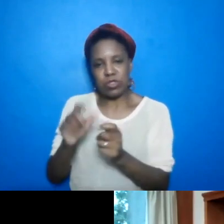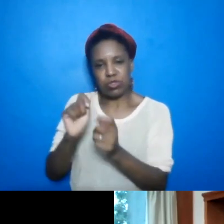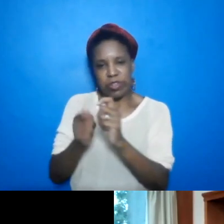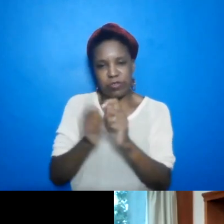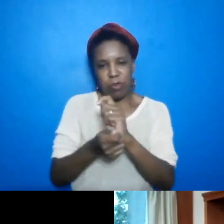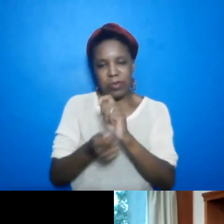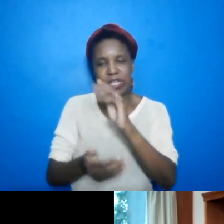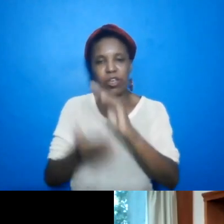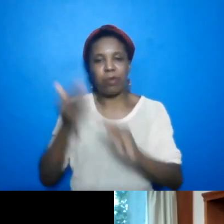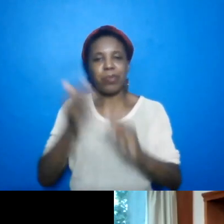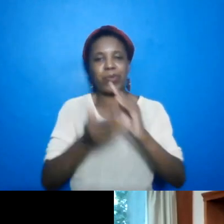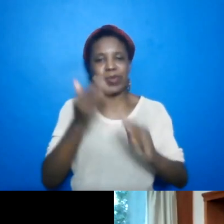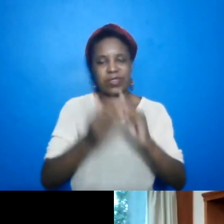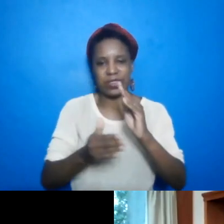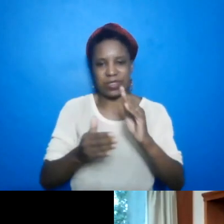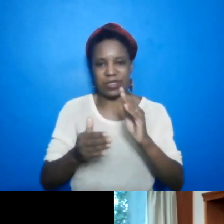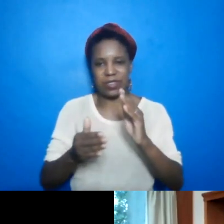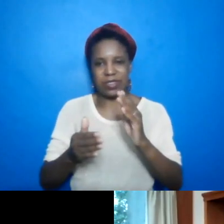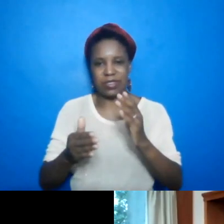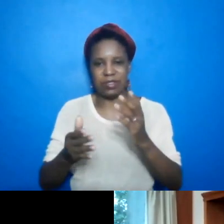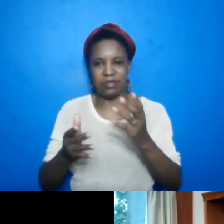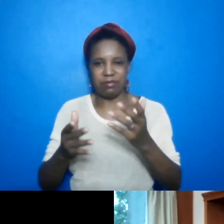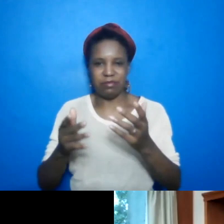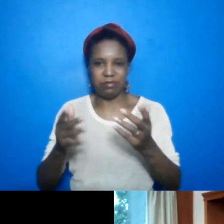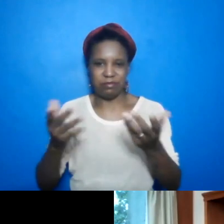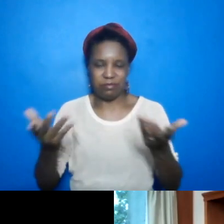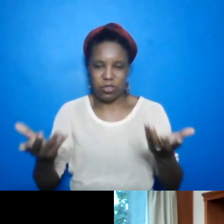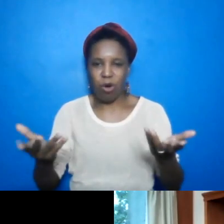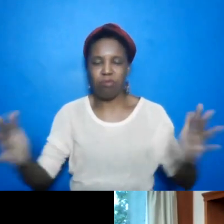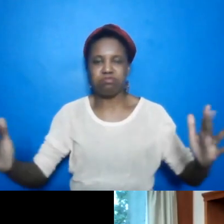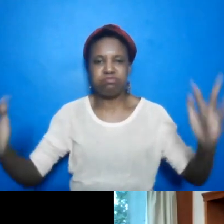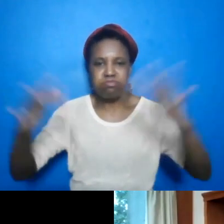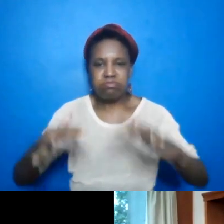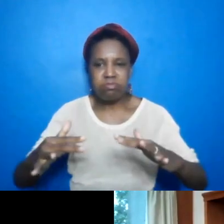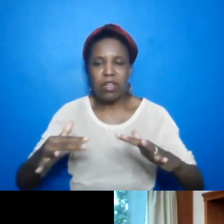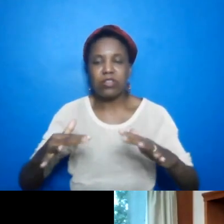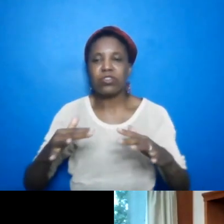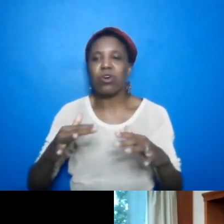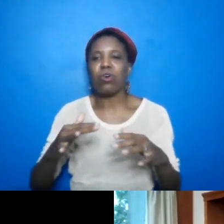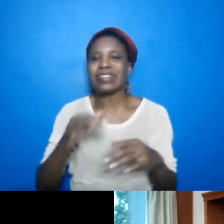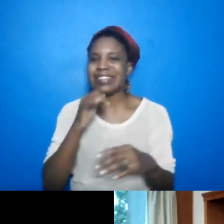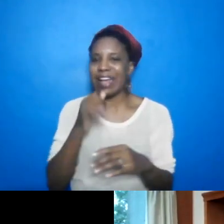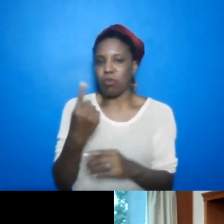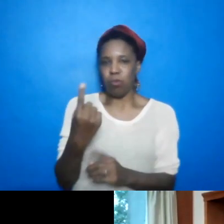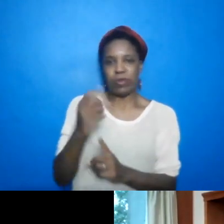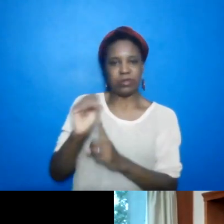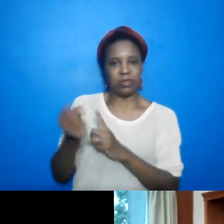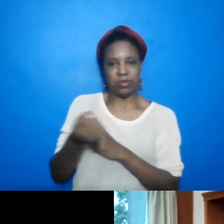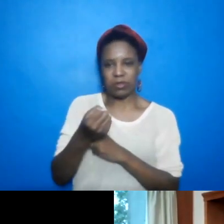of the conflict more than the episode of the conflict, right? Like, what are the